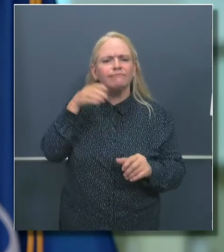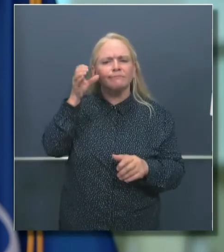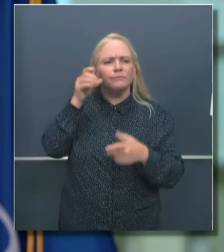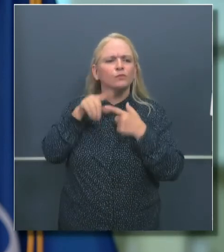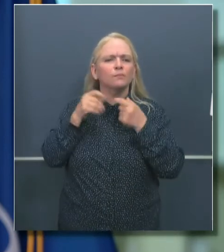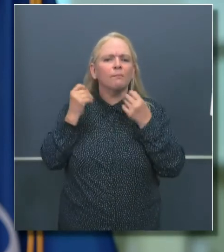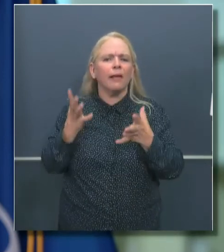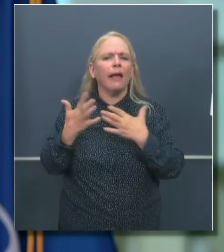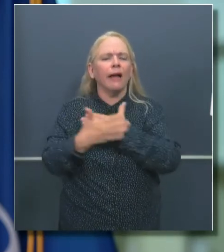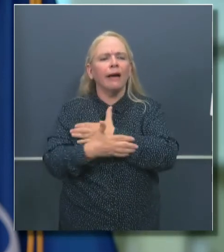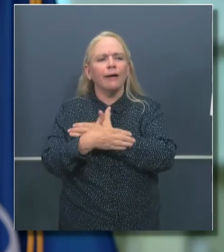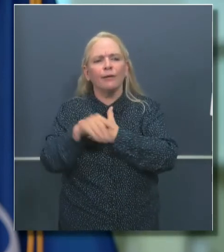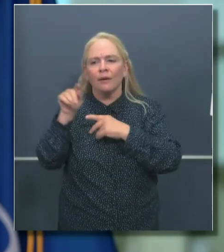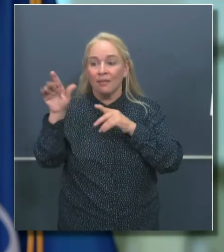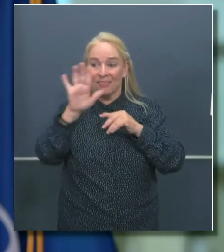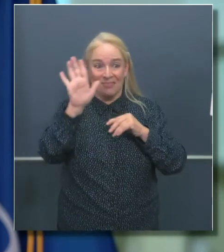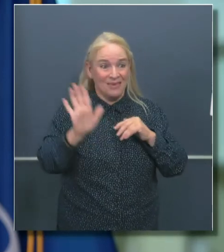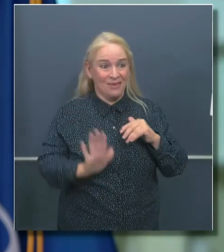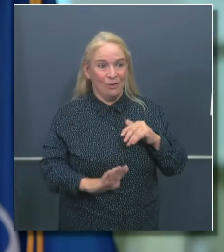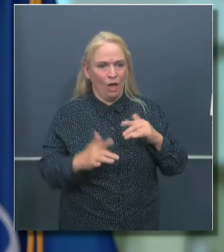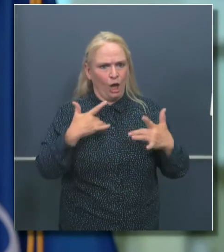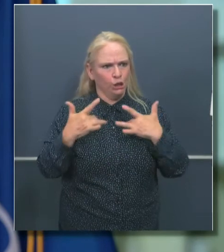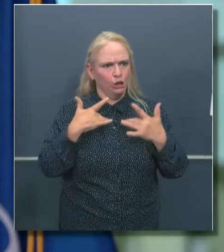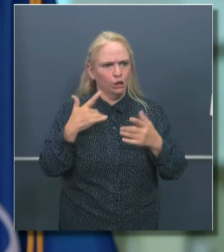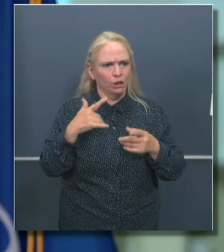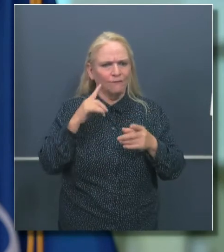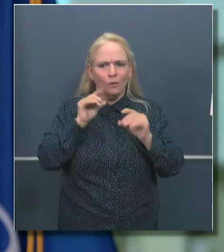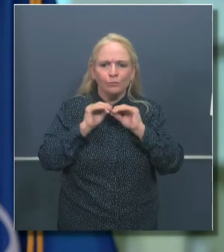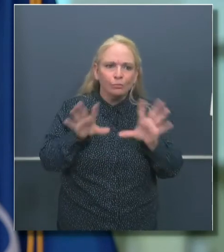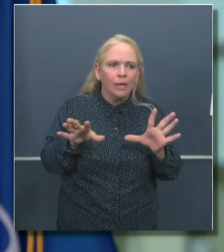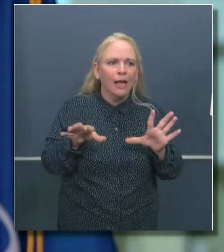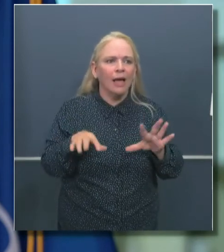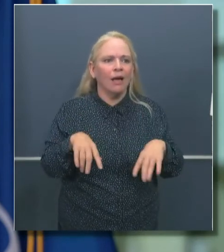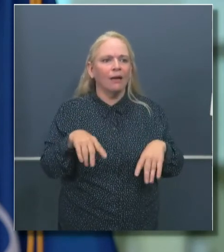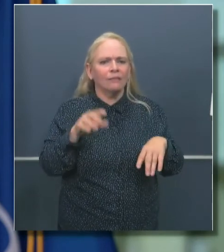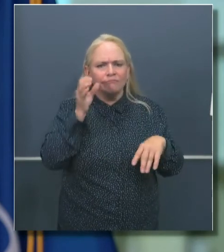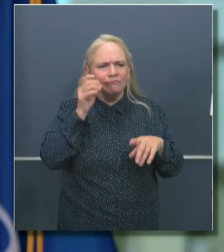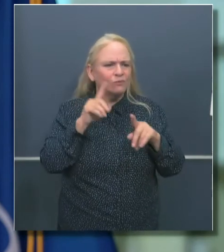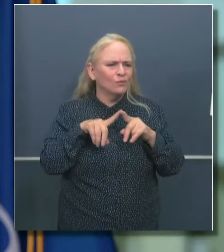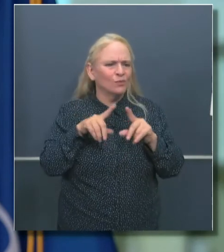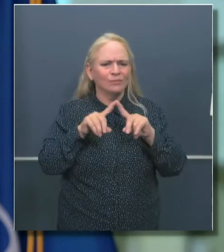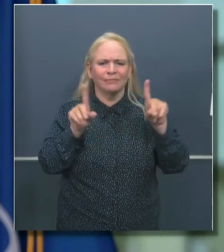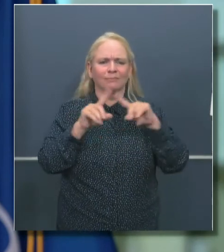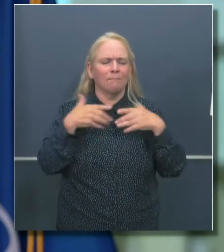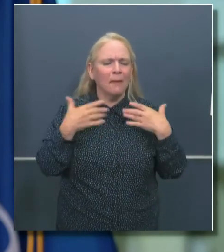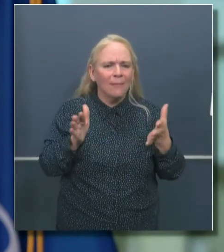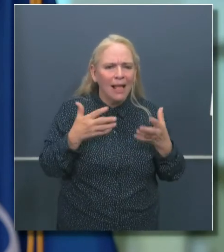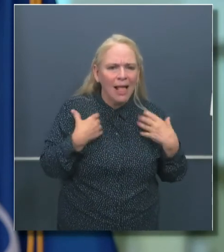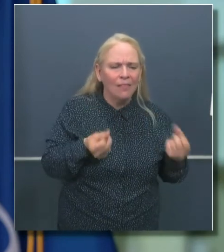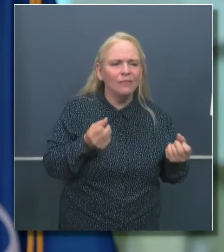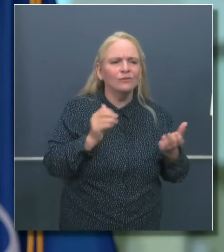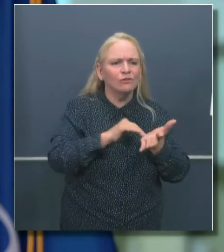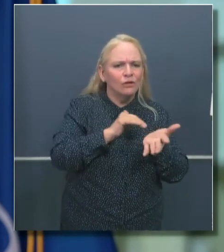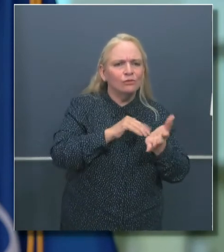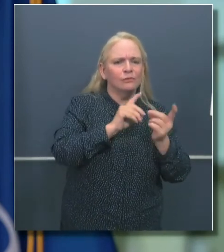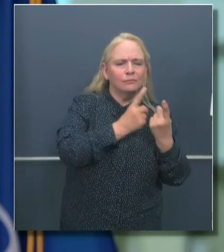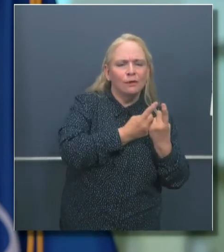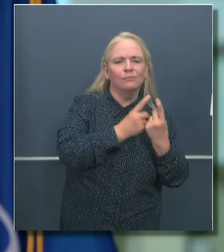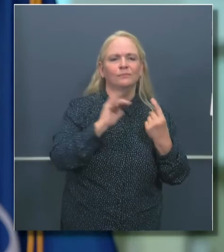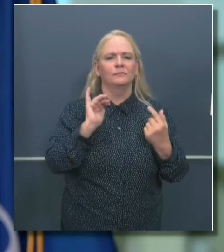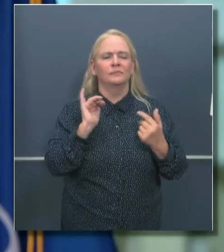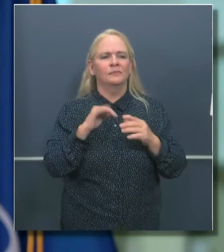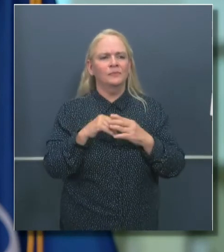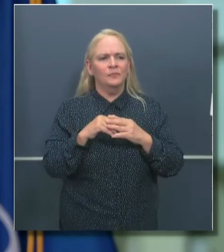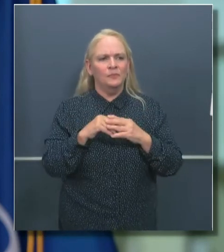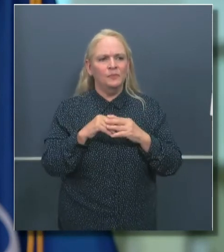concerns around spread. And we want to work as we have sectorally with industry leaders to put out guidelines